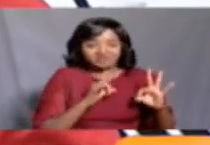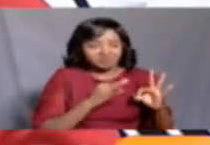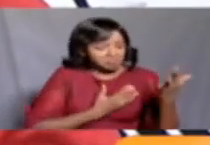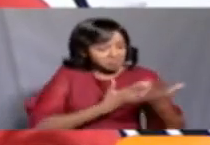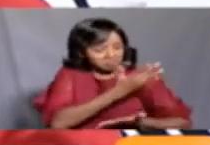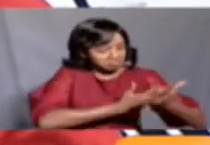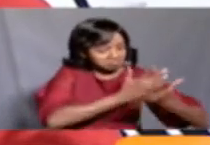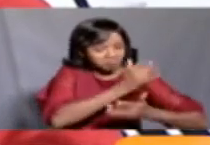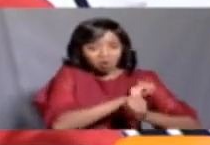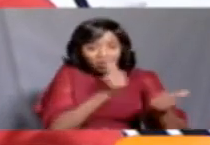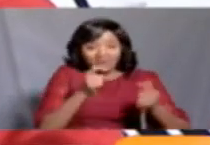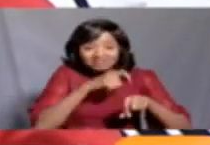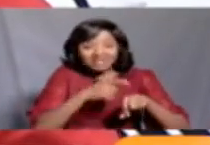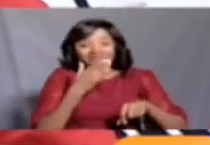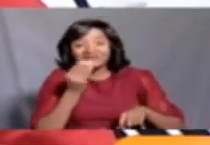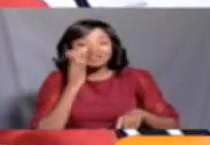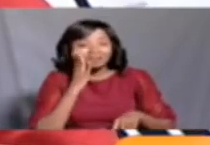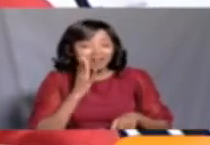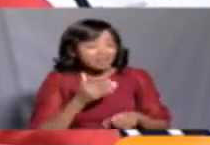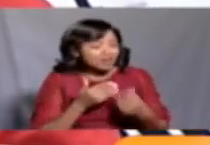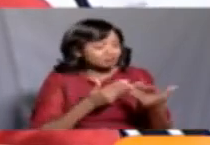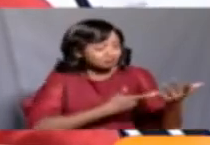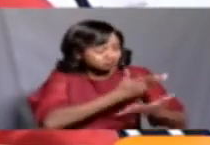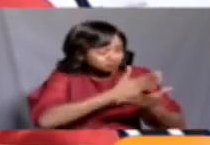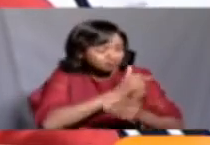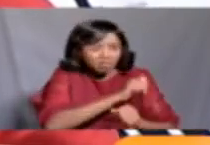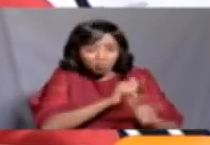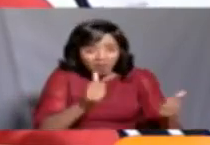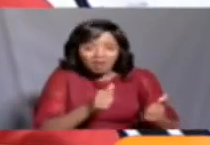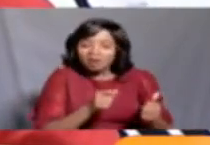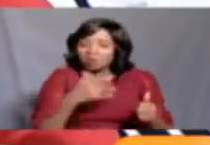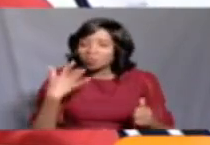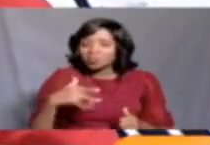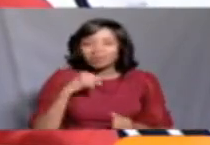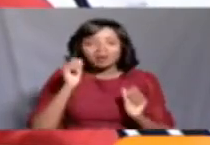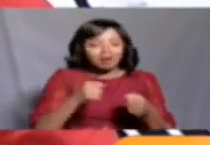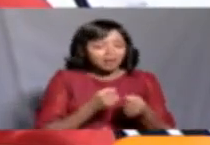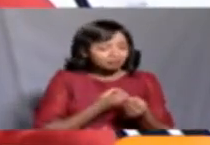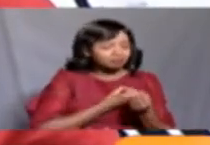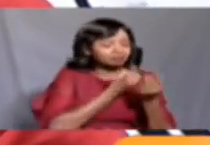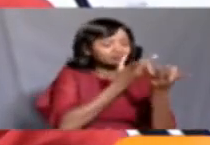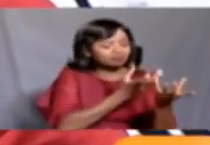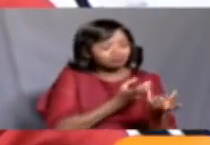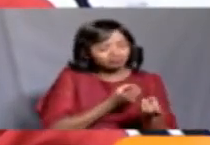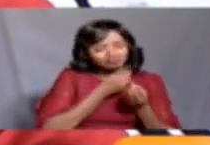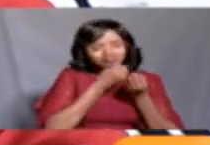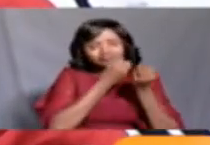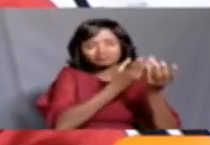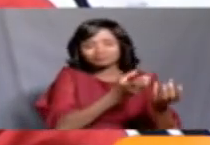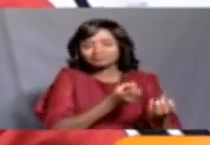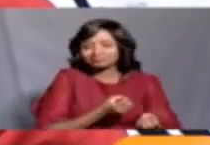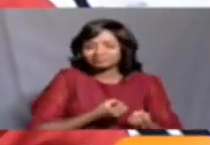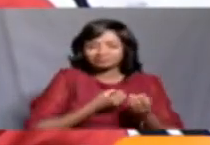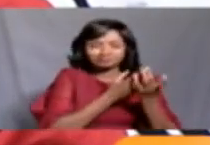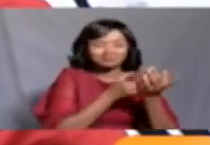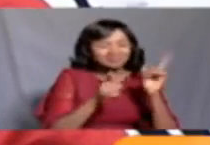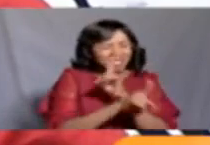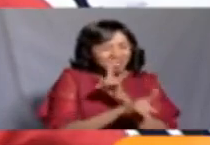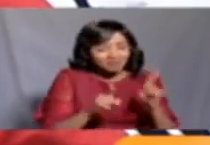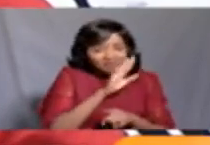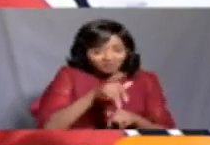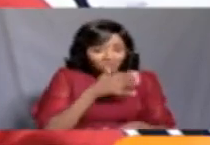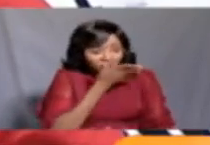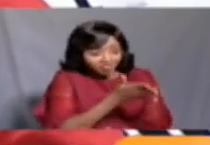his or her son or daughter, they'll actually tend to share almost everything. Yeah. And a parent will actually get good